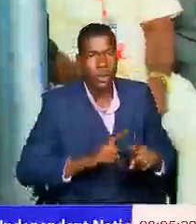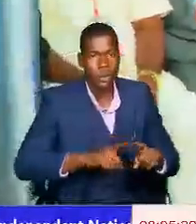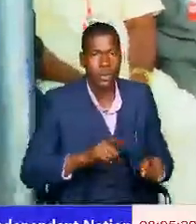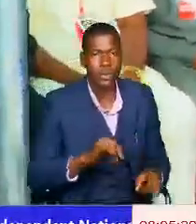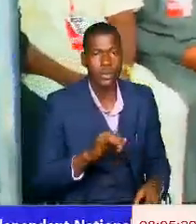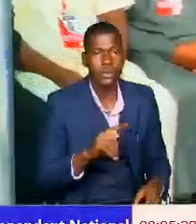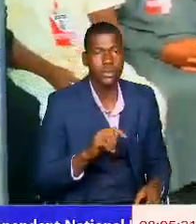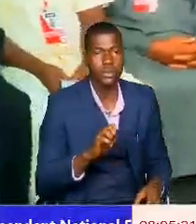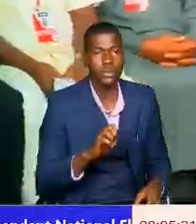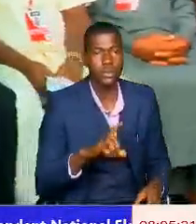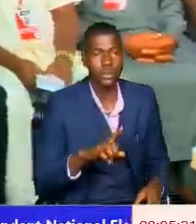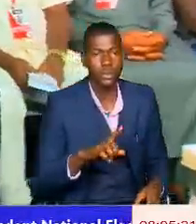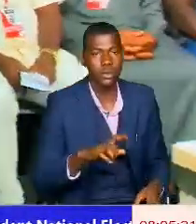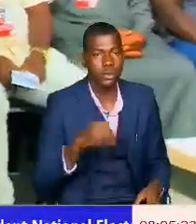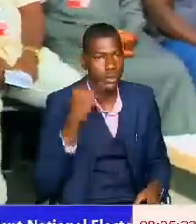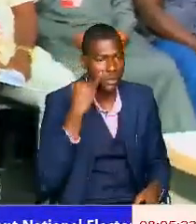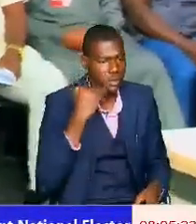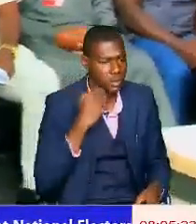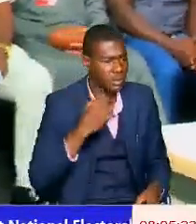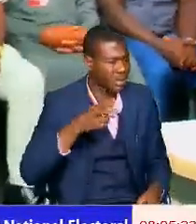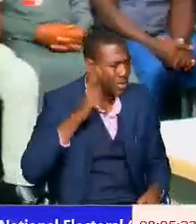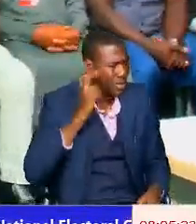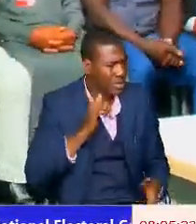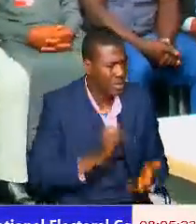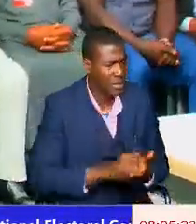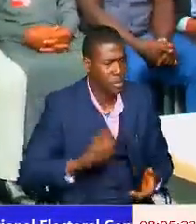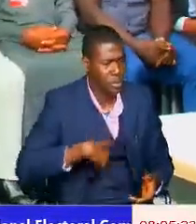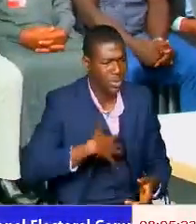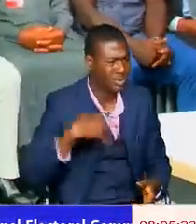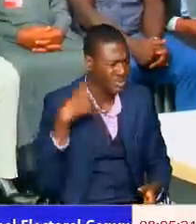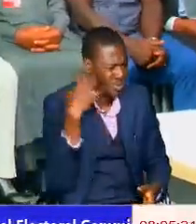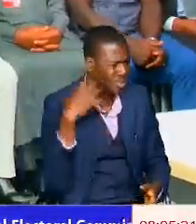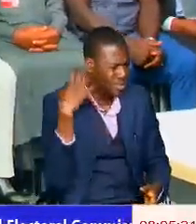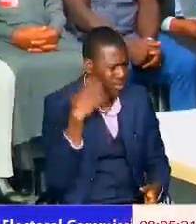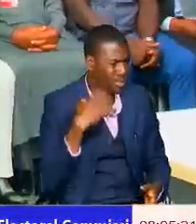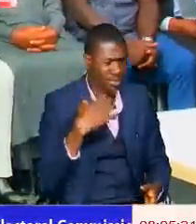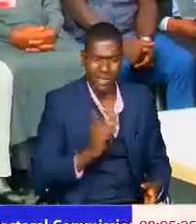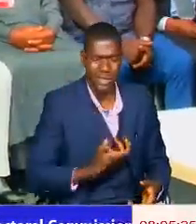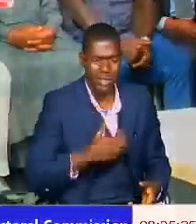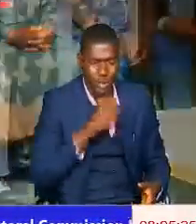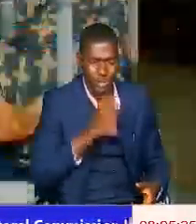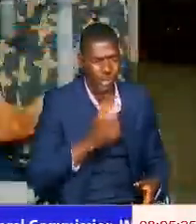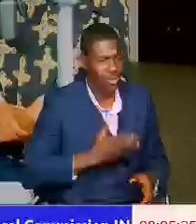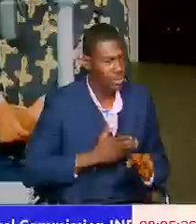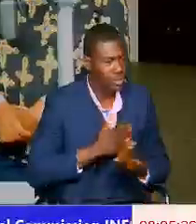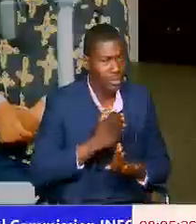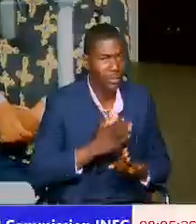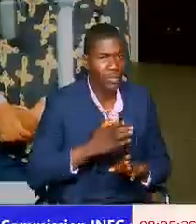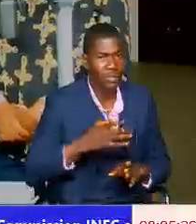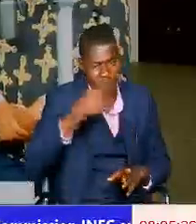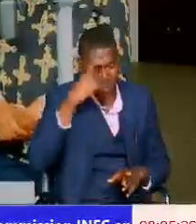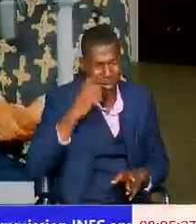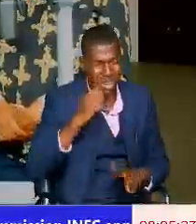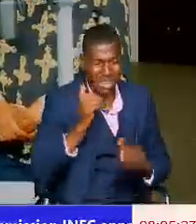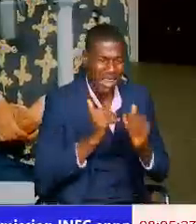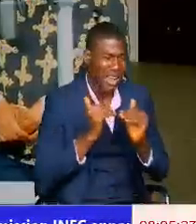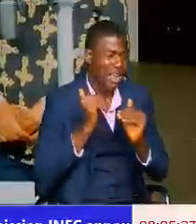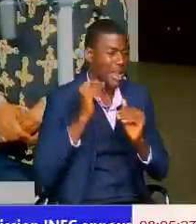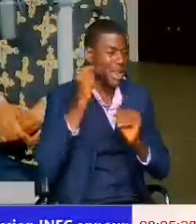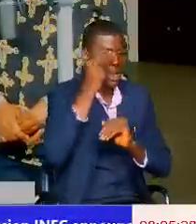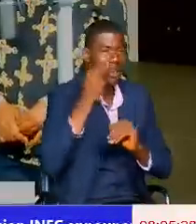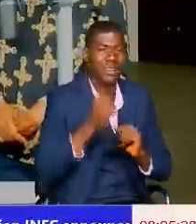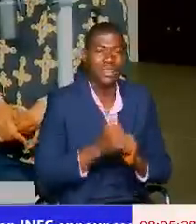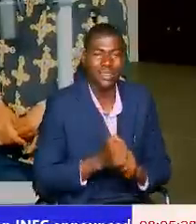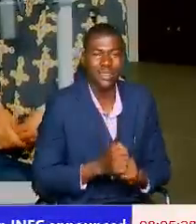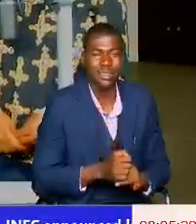suppose here say our sound they distorted, because the pitch was too high.